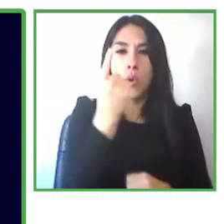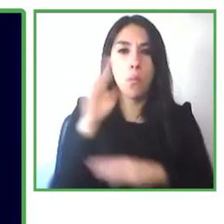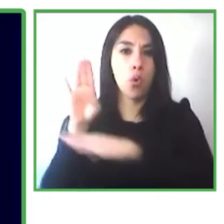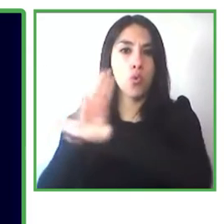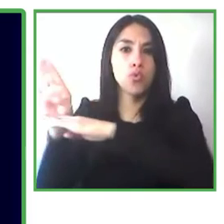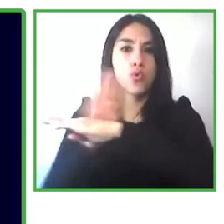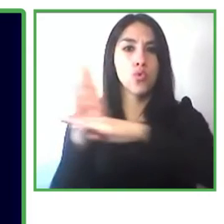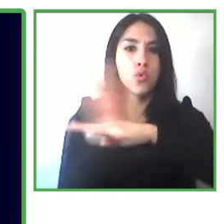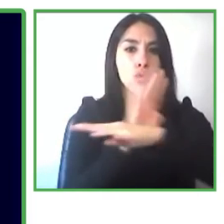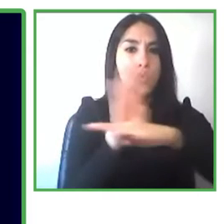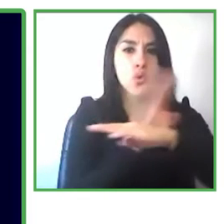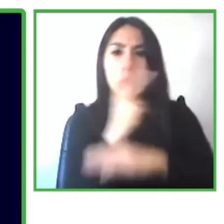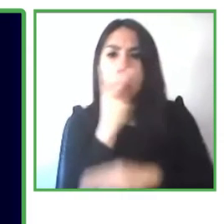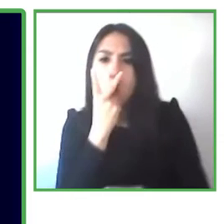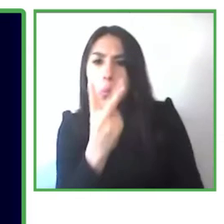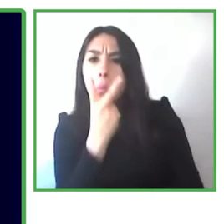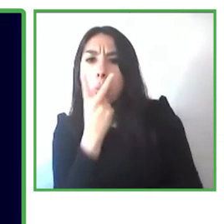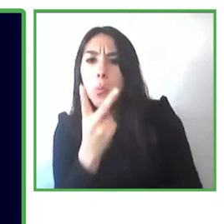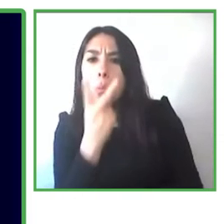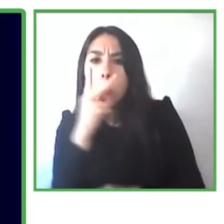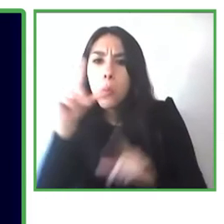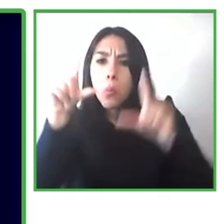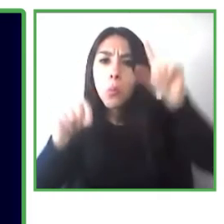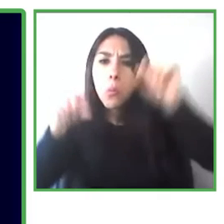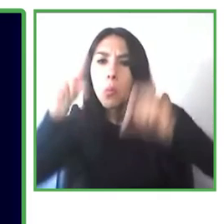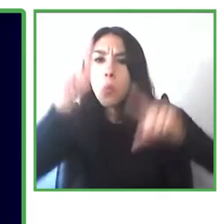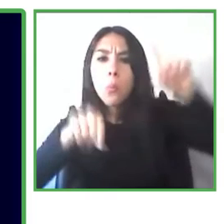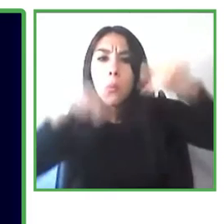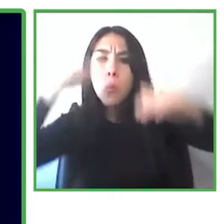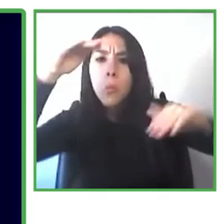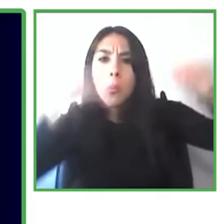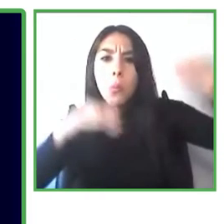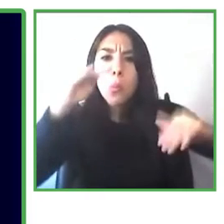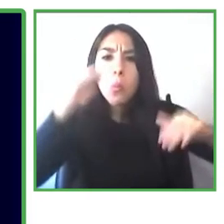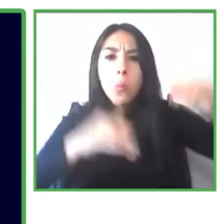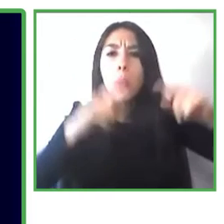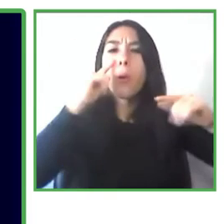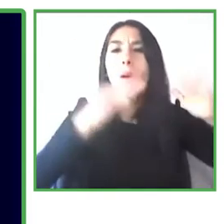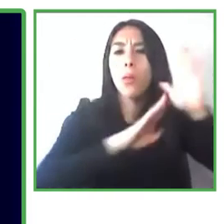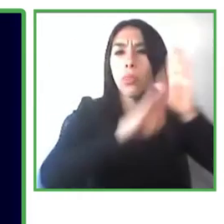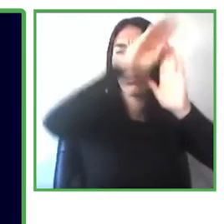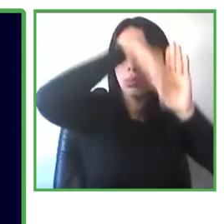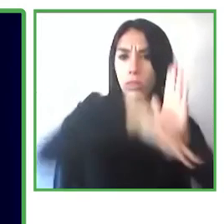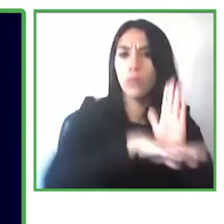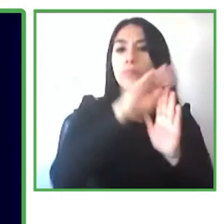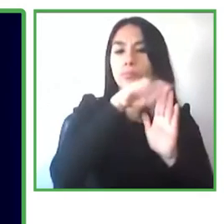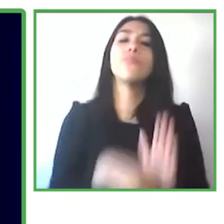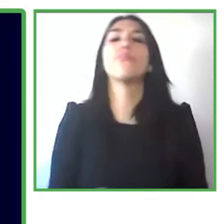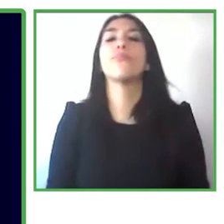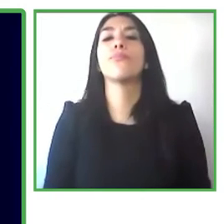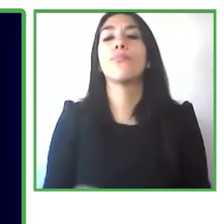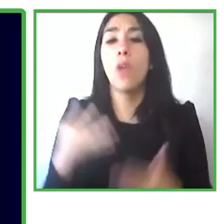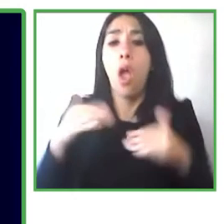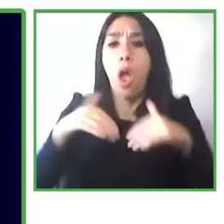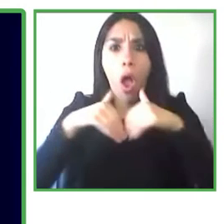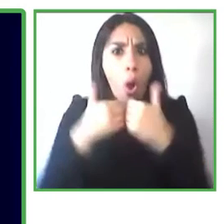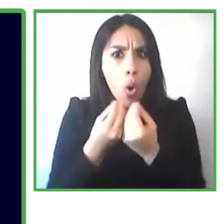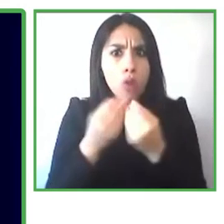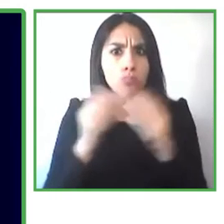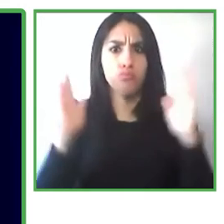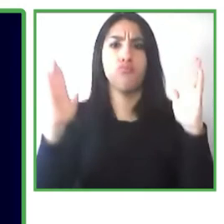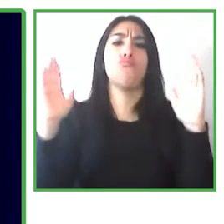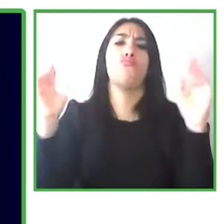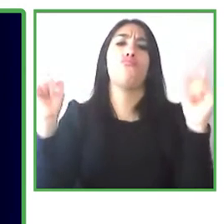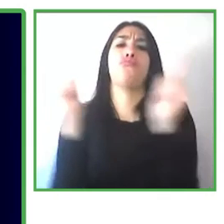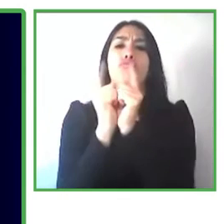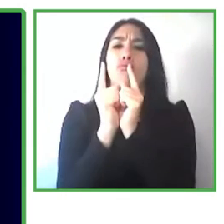their progress and their percentage of achievement in each one of the categories through a summary of general progress. So this